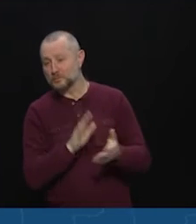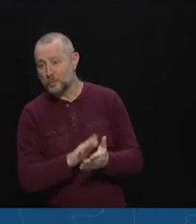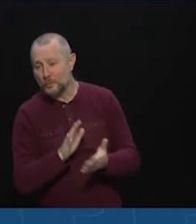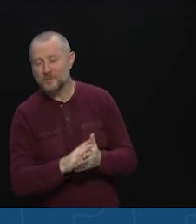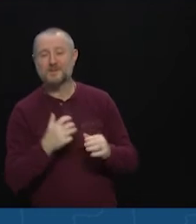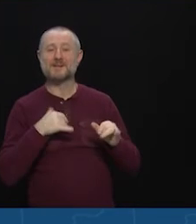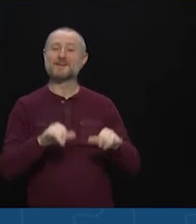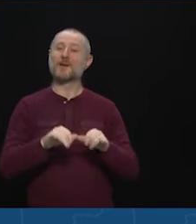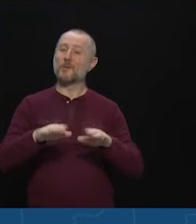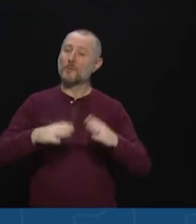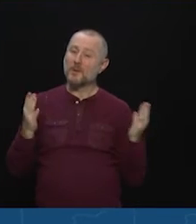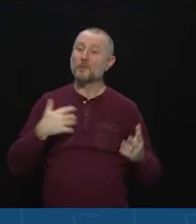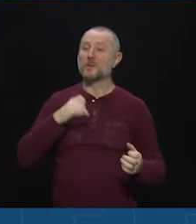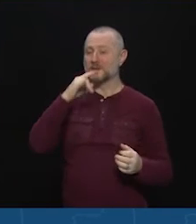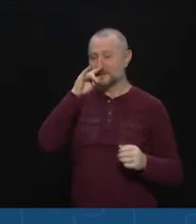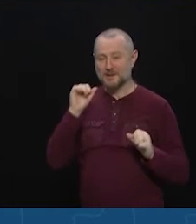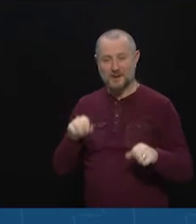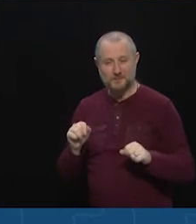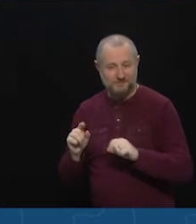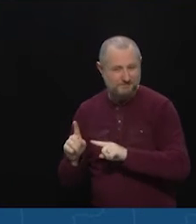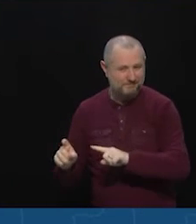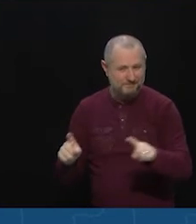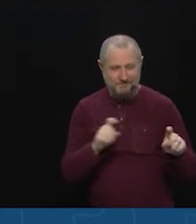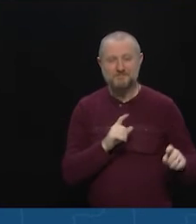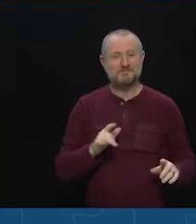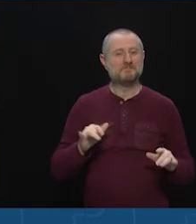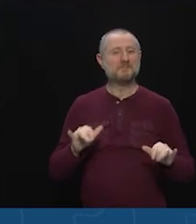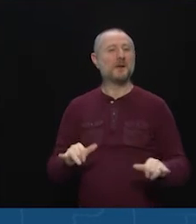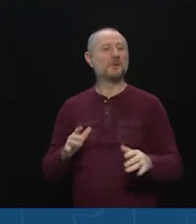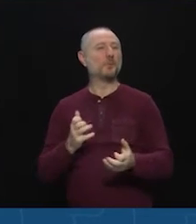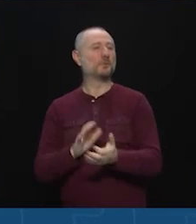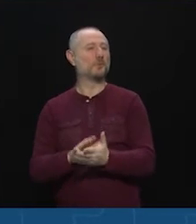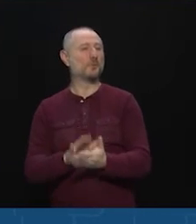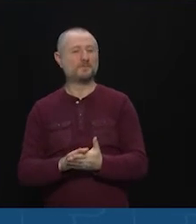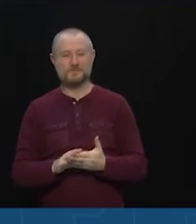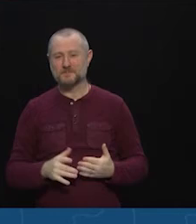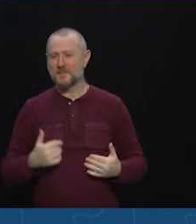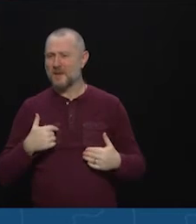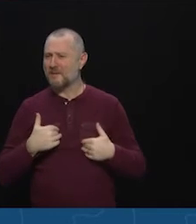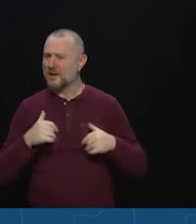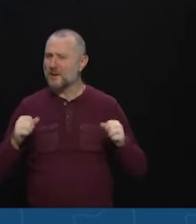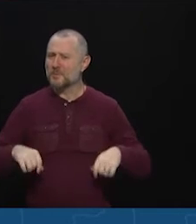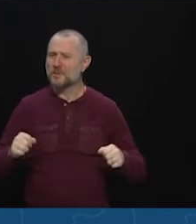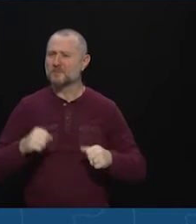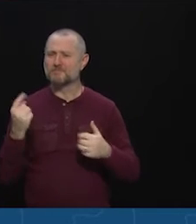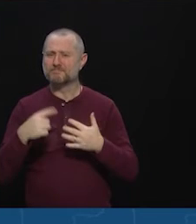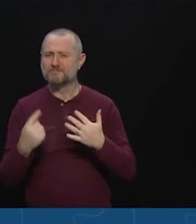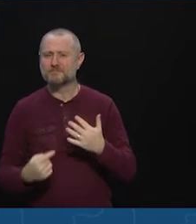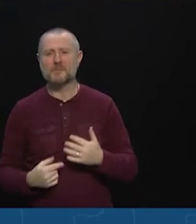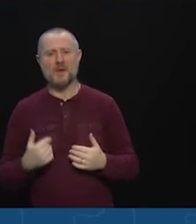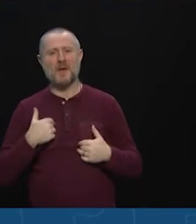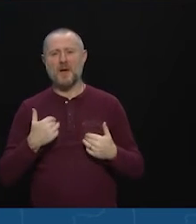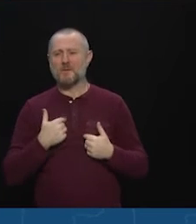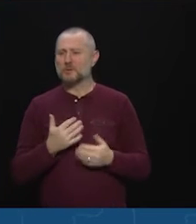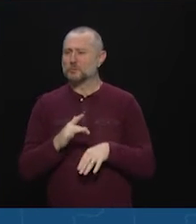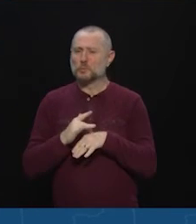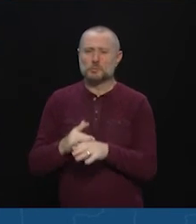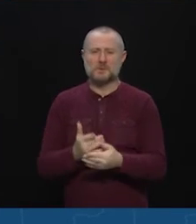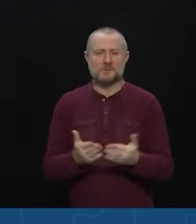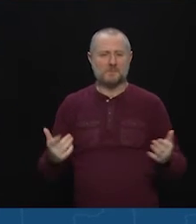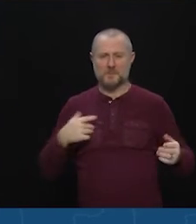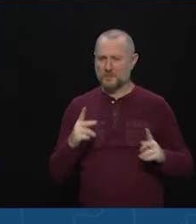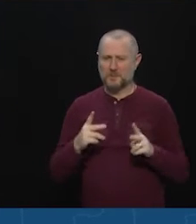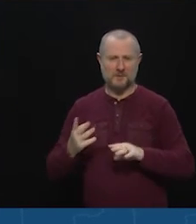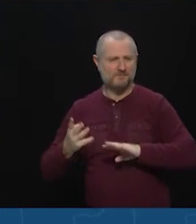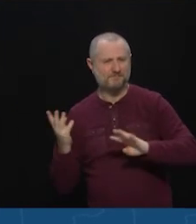can stay in schools. But we have the capacity. We've built the infrastructure. We have the ability to have more people tested. So it's just another way to